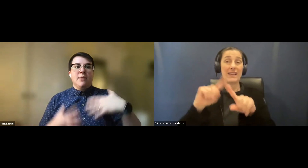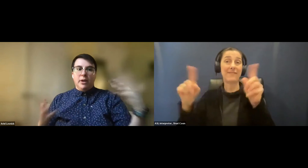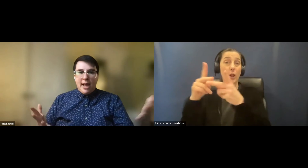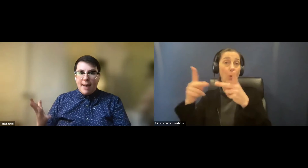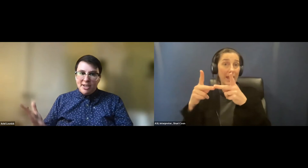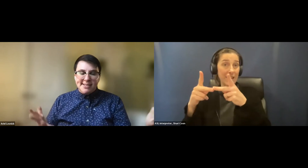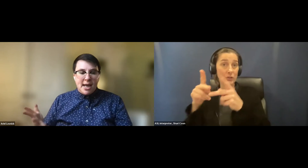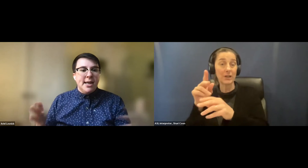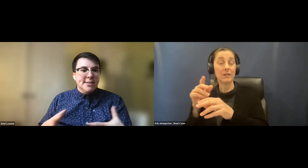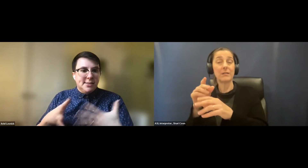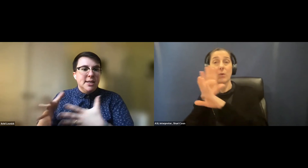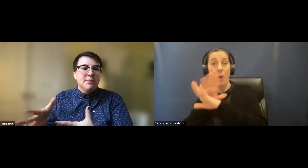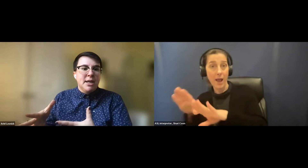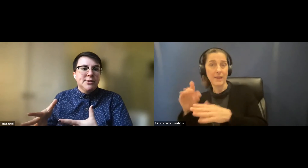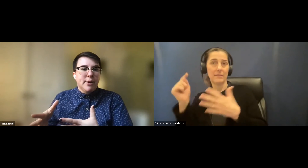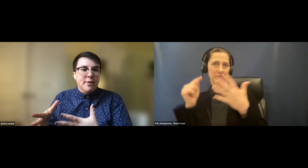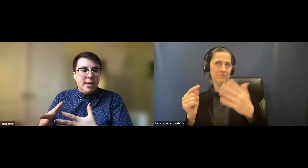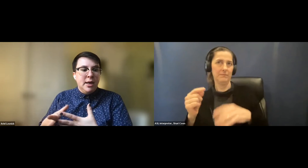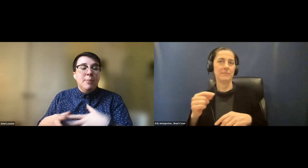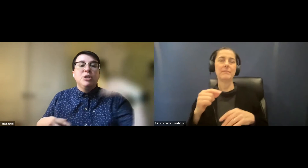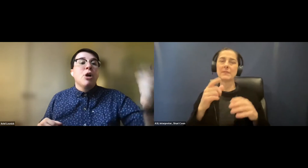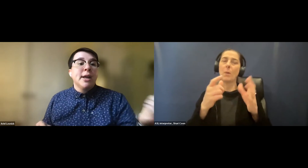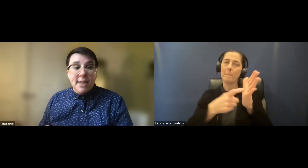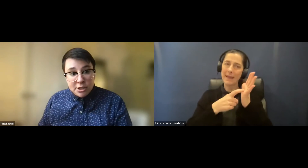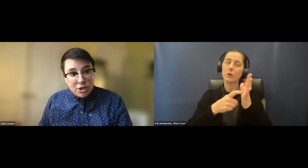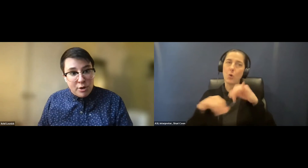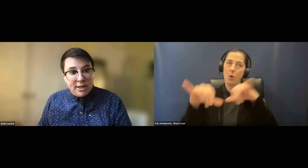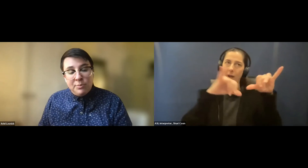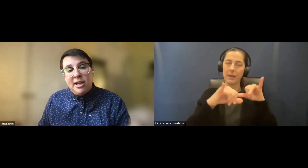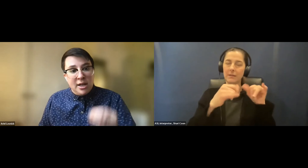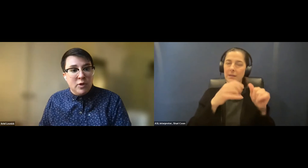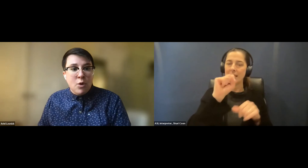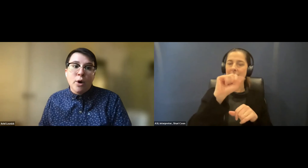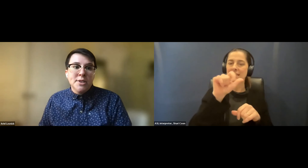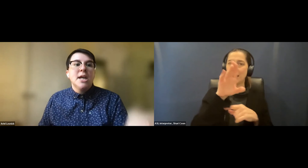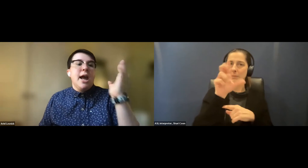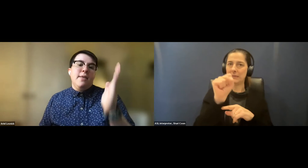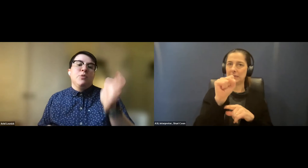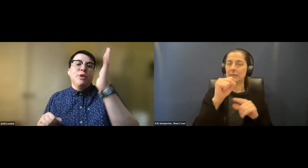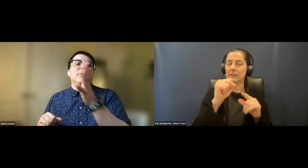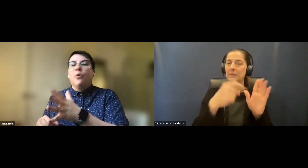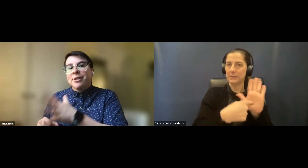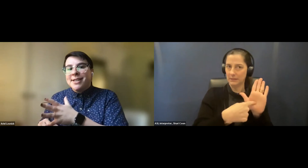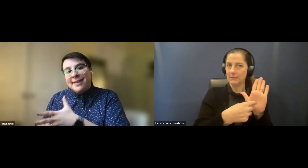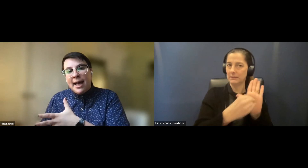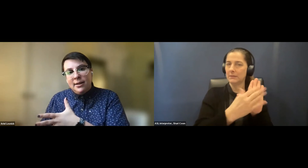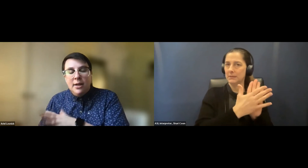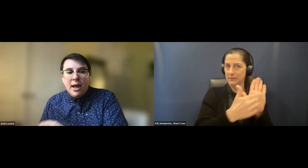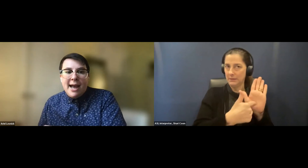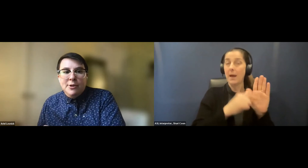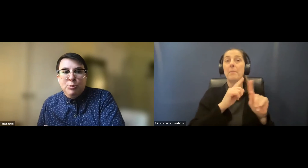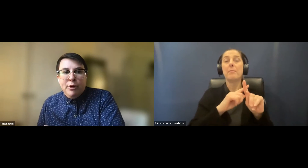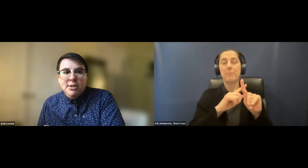syllabus, which I'm very happy to say is a mandatory thing, but drawing attention to it at the beginning of the course and then reinforcing